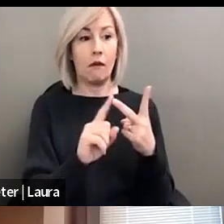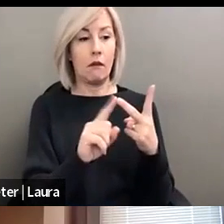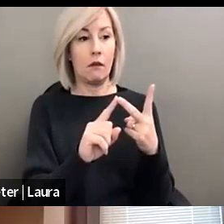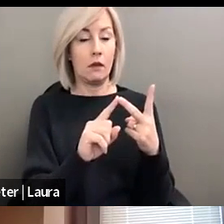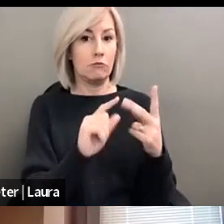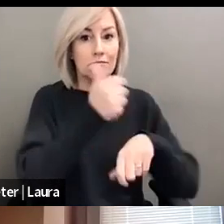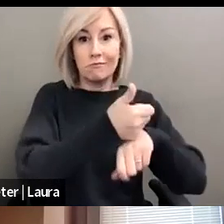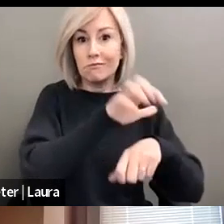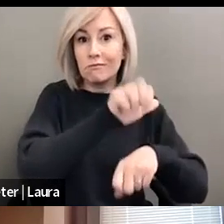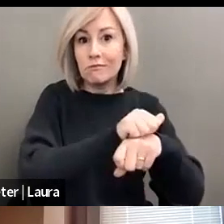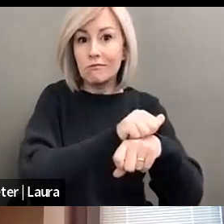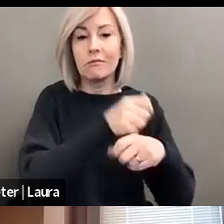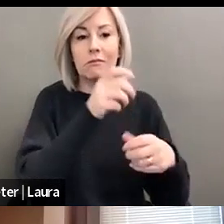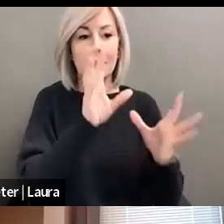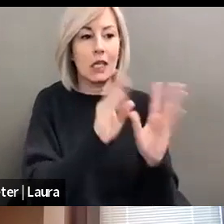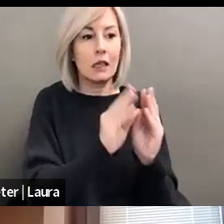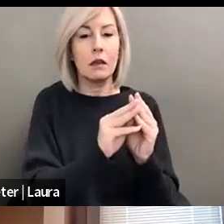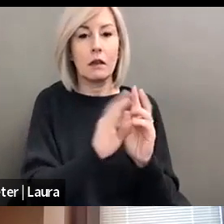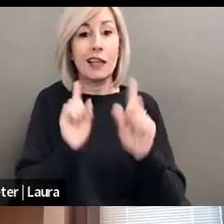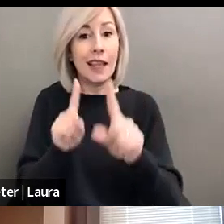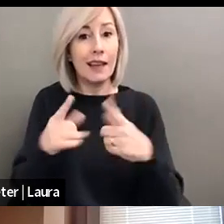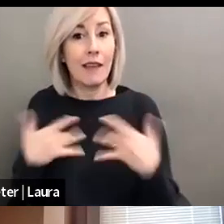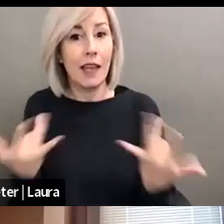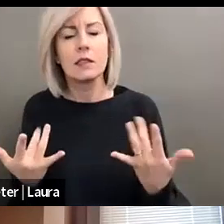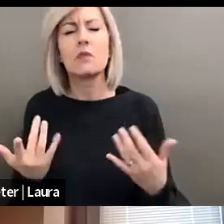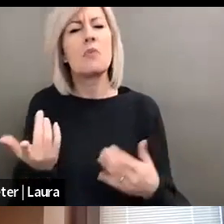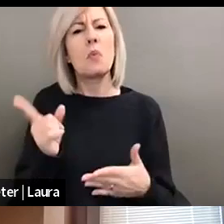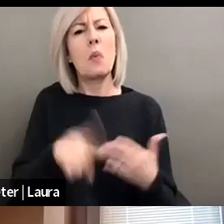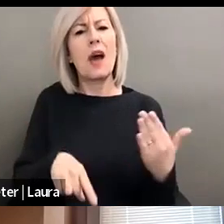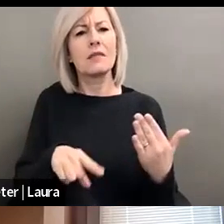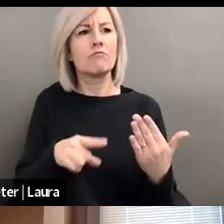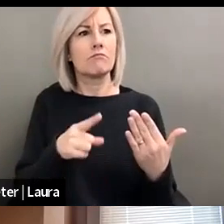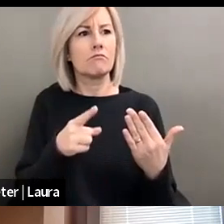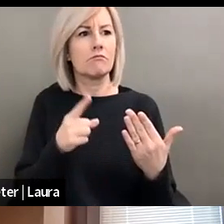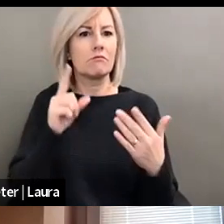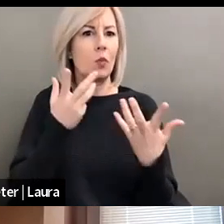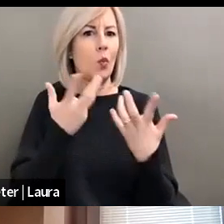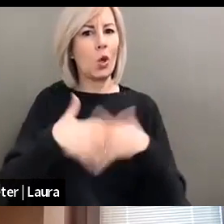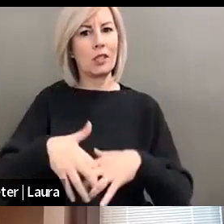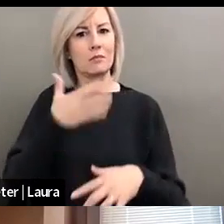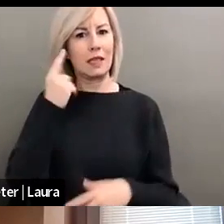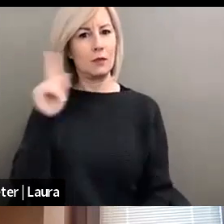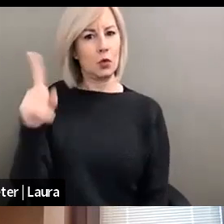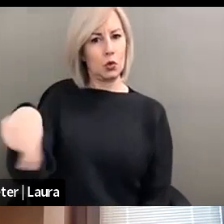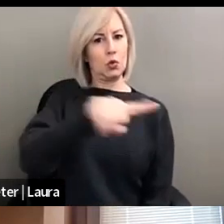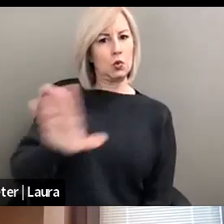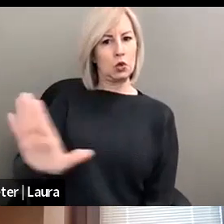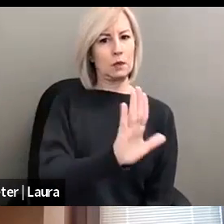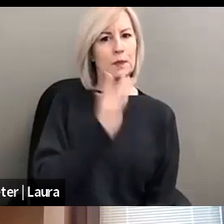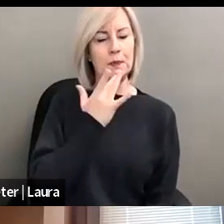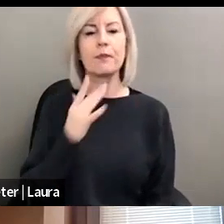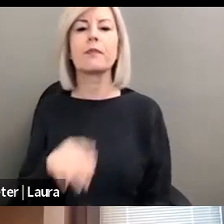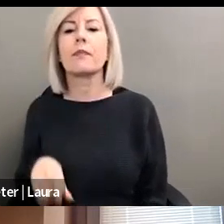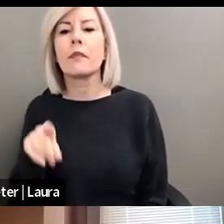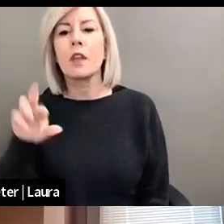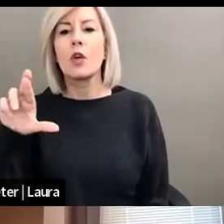meetings, Day on the Hill events? What works best for you? What is your preference? This is Rochelle from